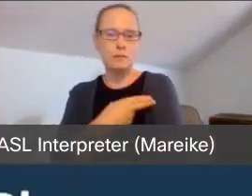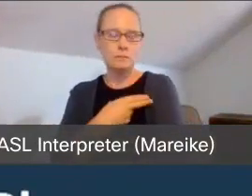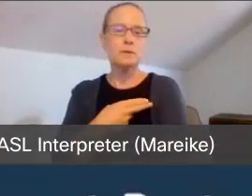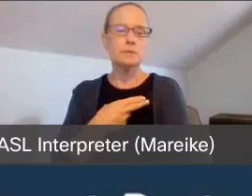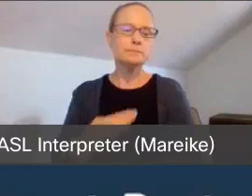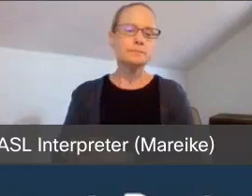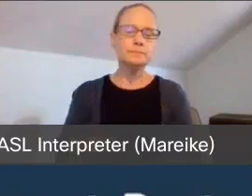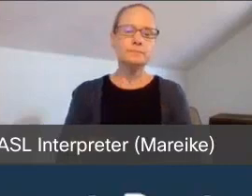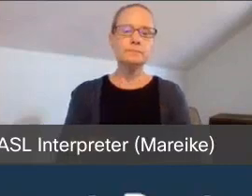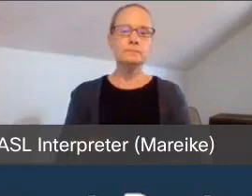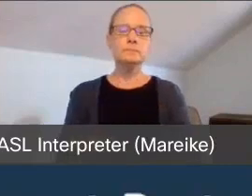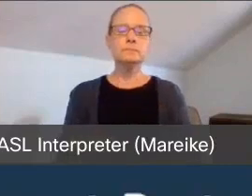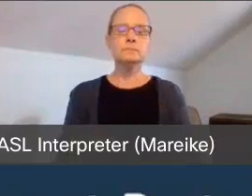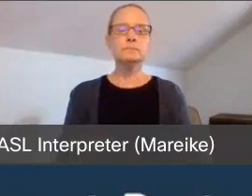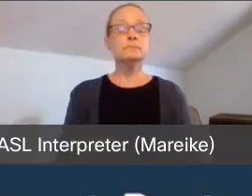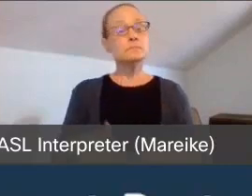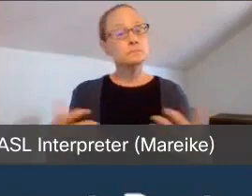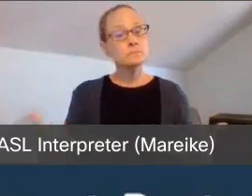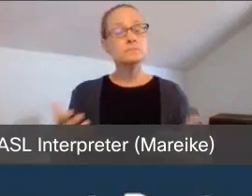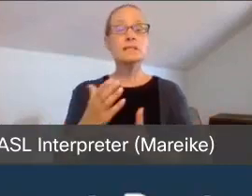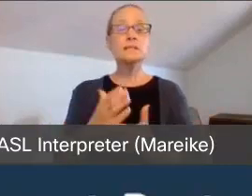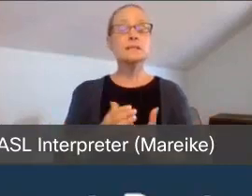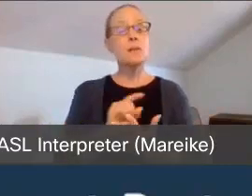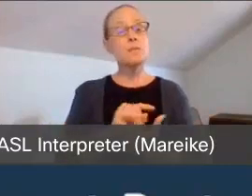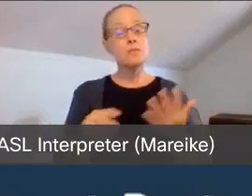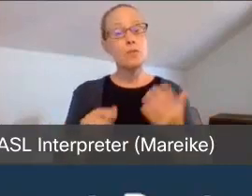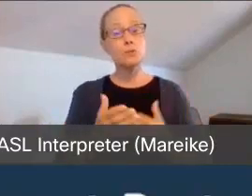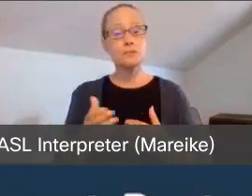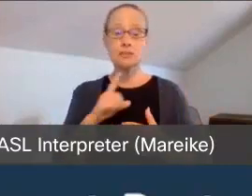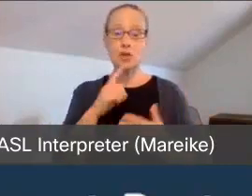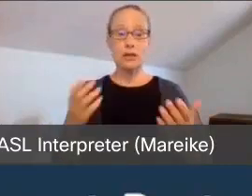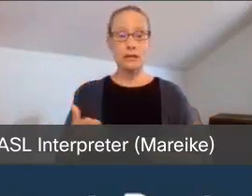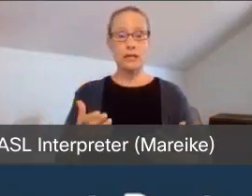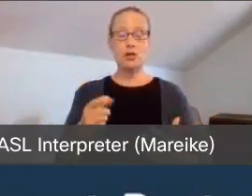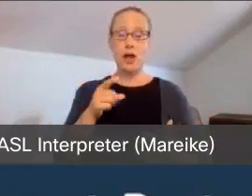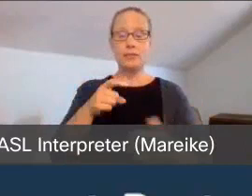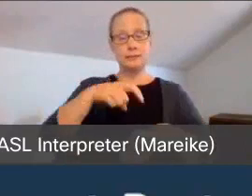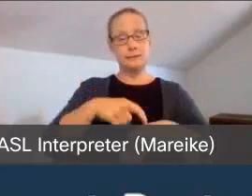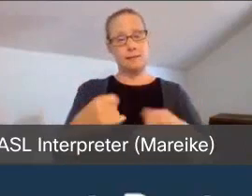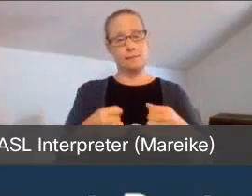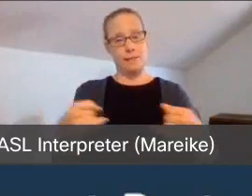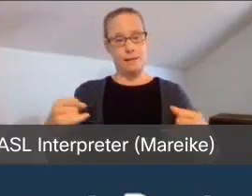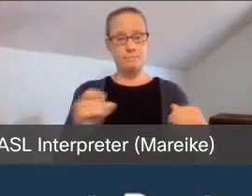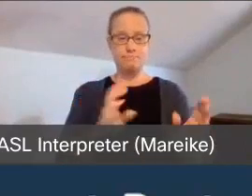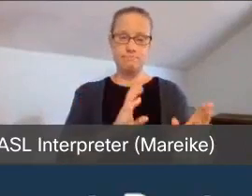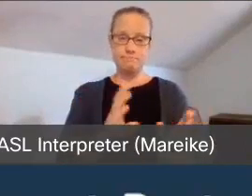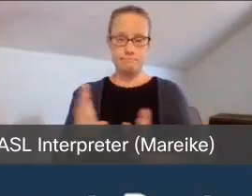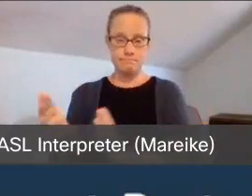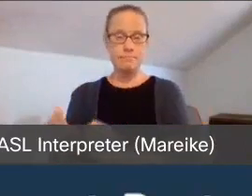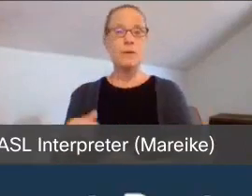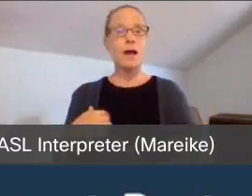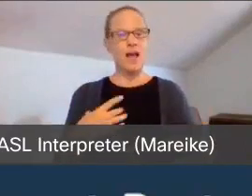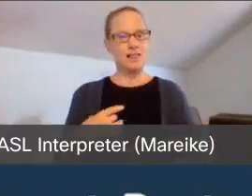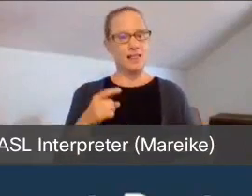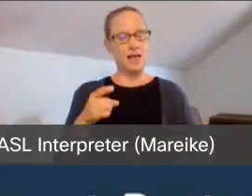care. So some of those things are here on this timeline. I like this time the